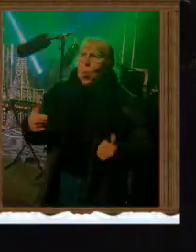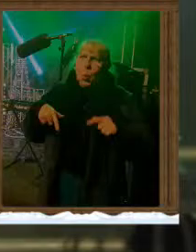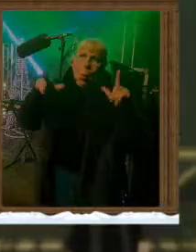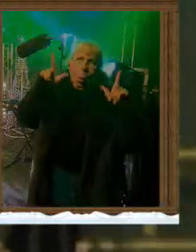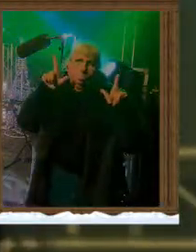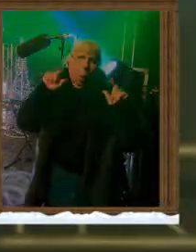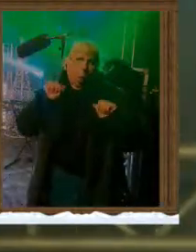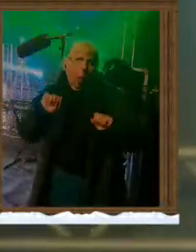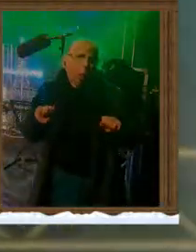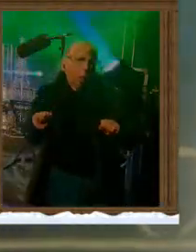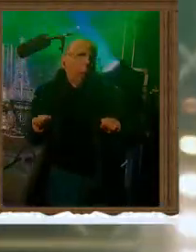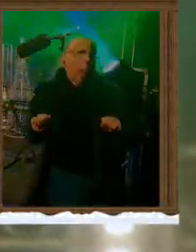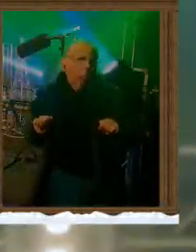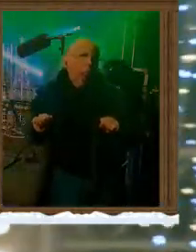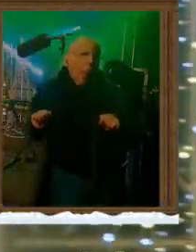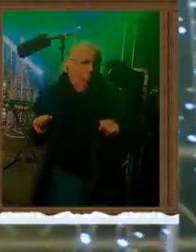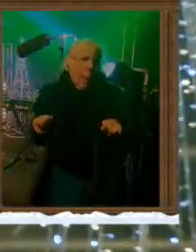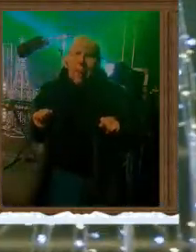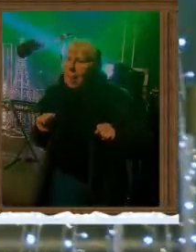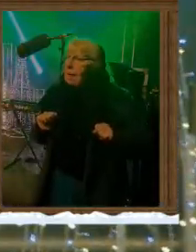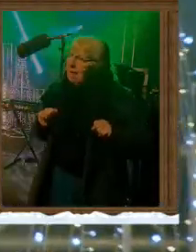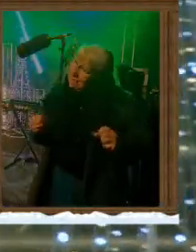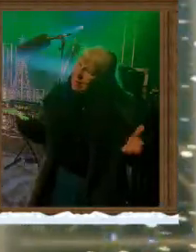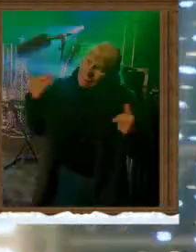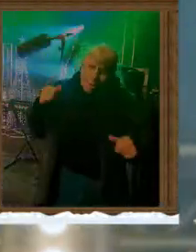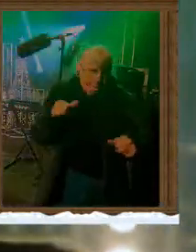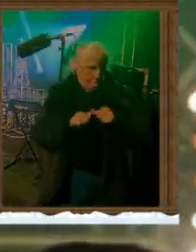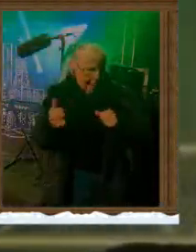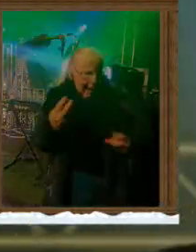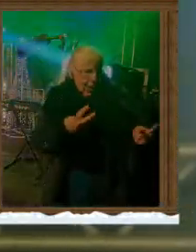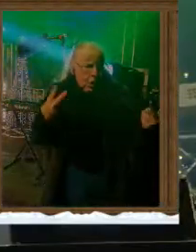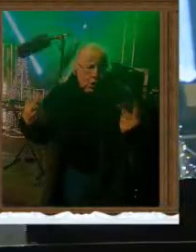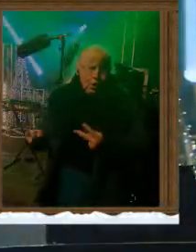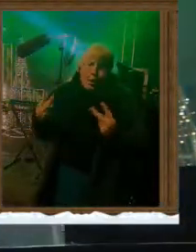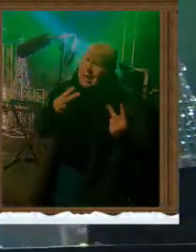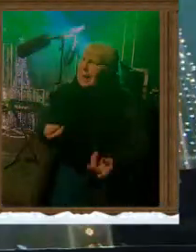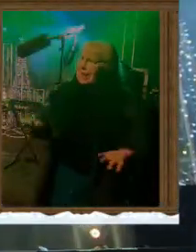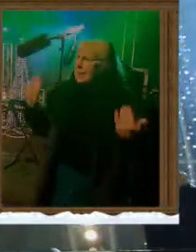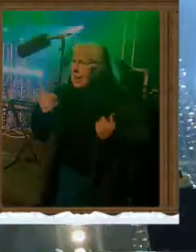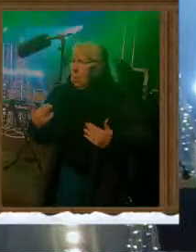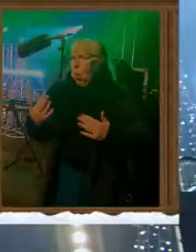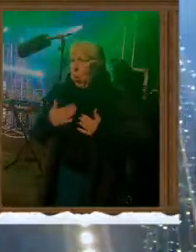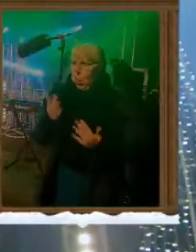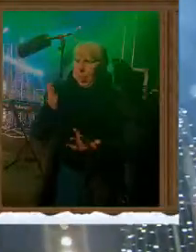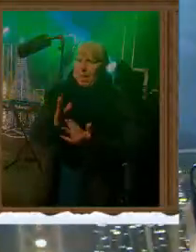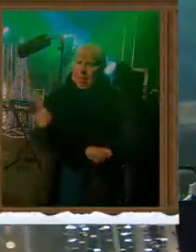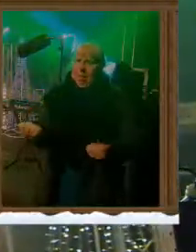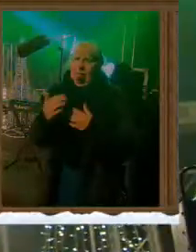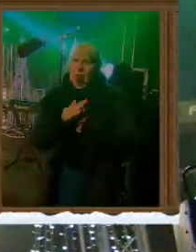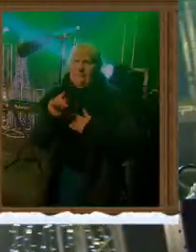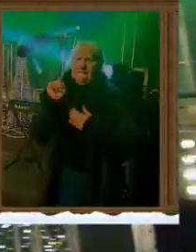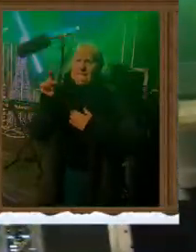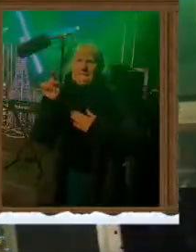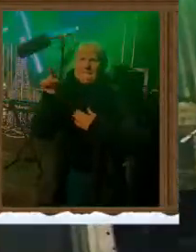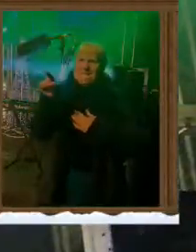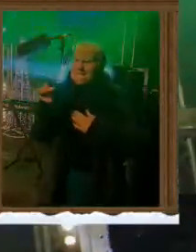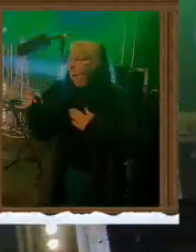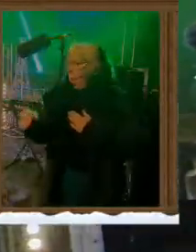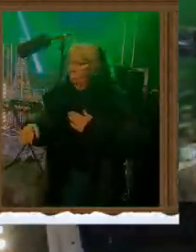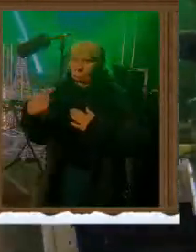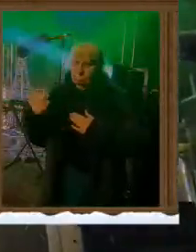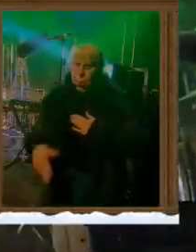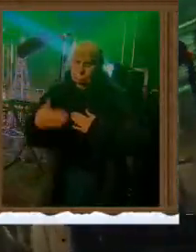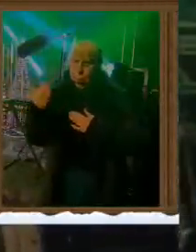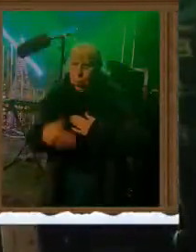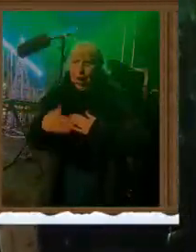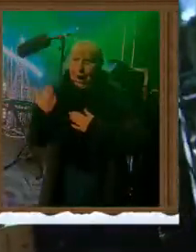Cool. Oh, you can be better dancers, though. Love the moves in the middle. Oh, my